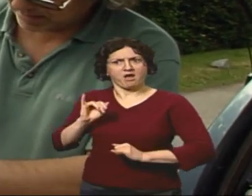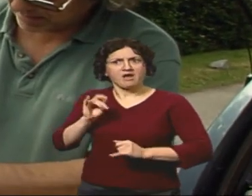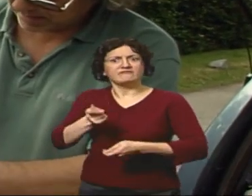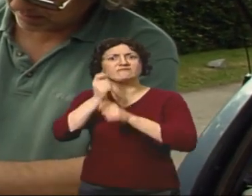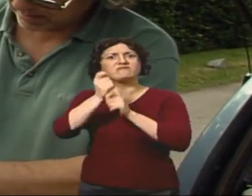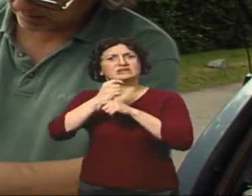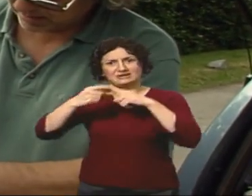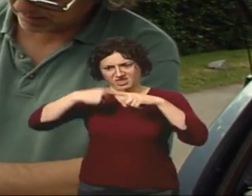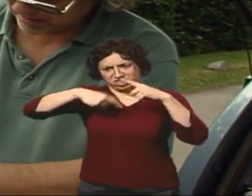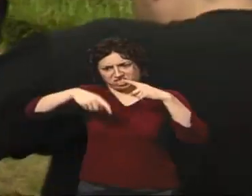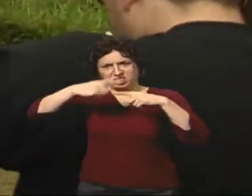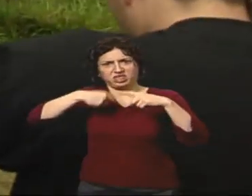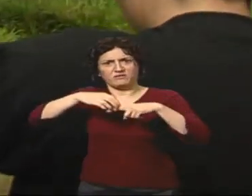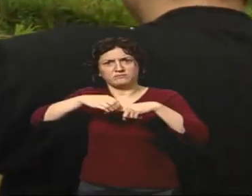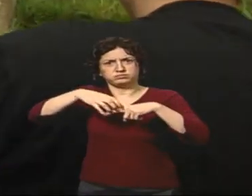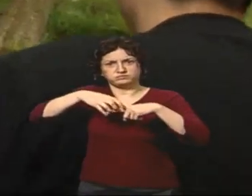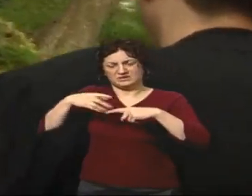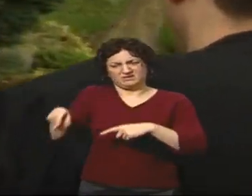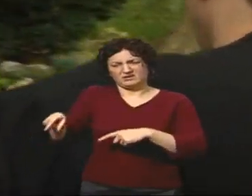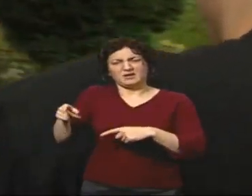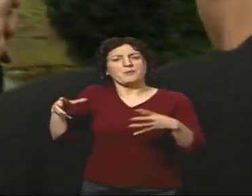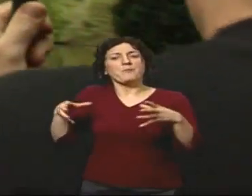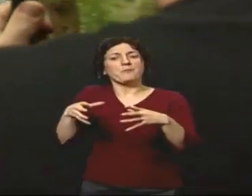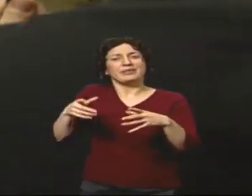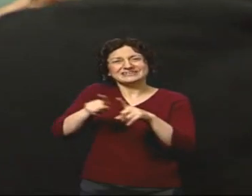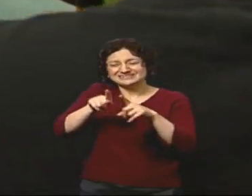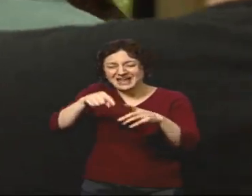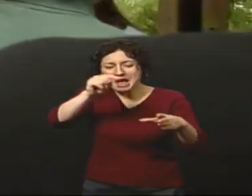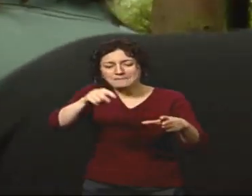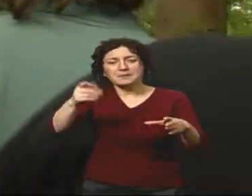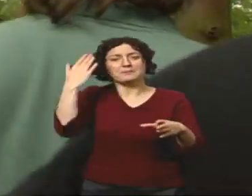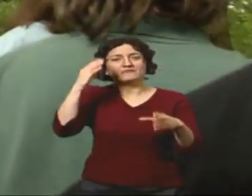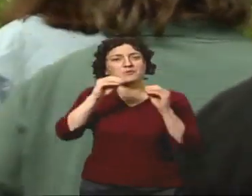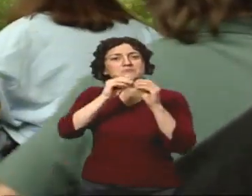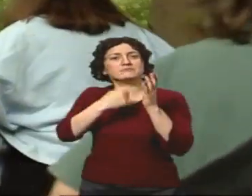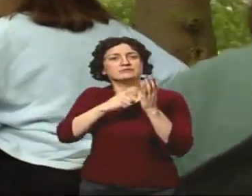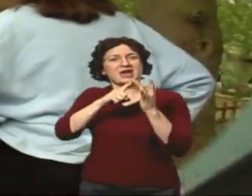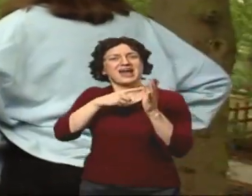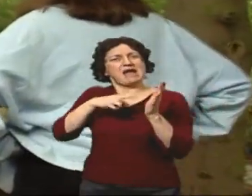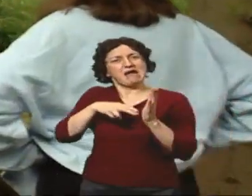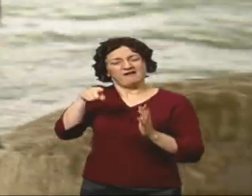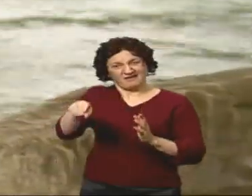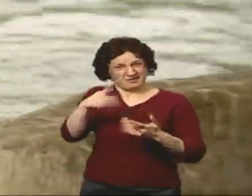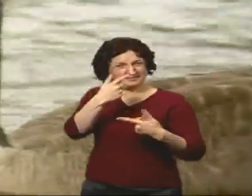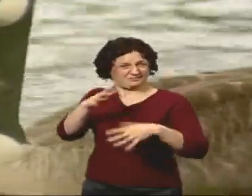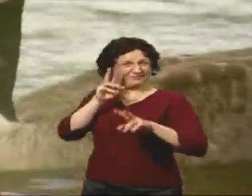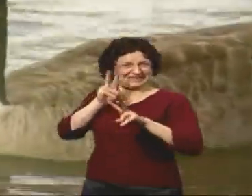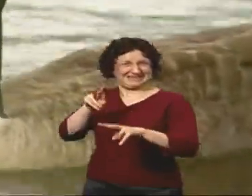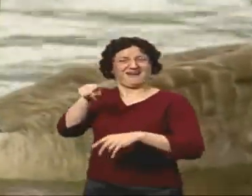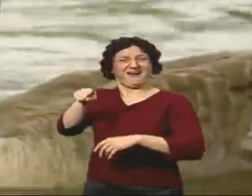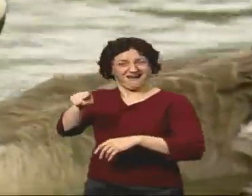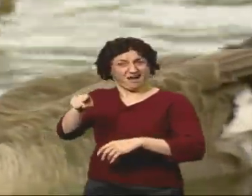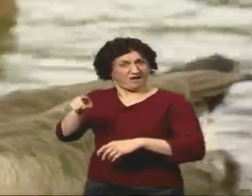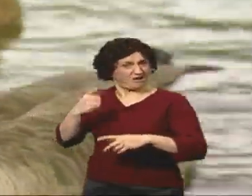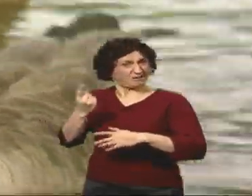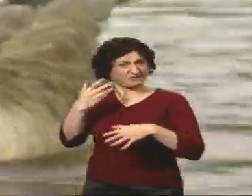He was from the same flock as Brian, another goose we saw in an earlier episode. Hiya. Brian, you may remember, also had